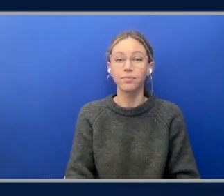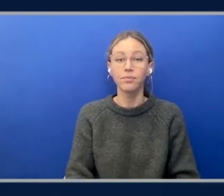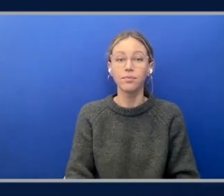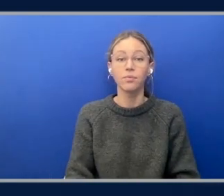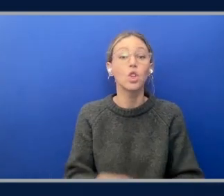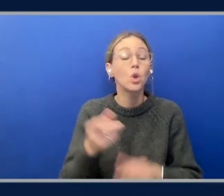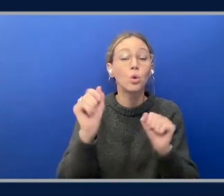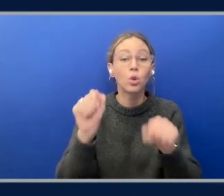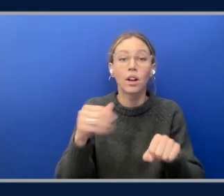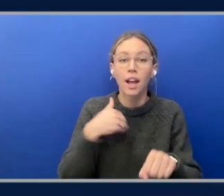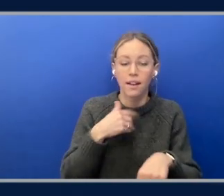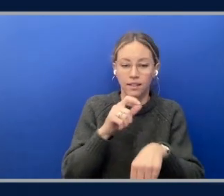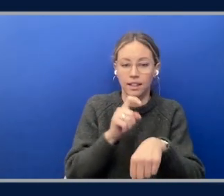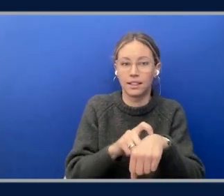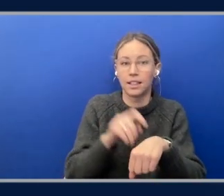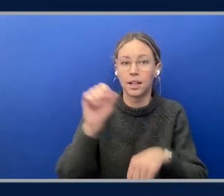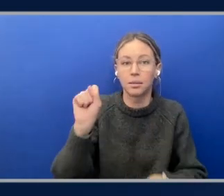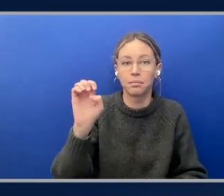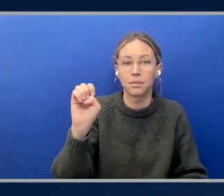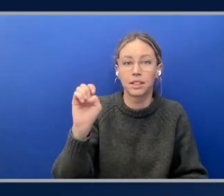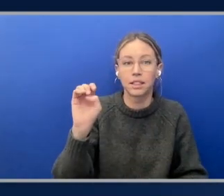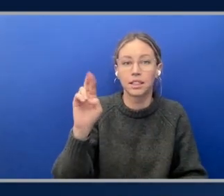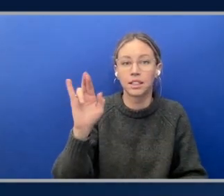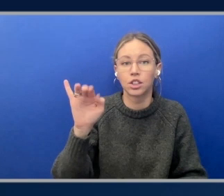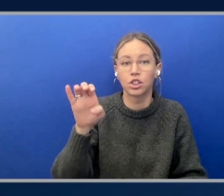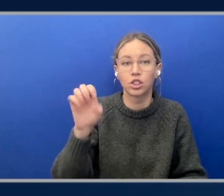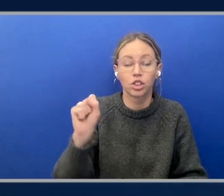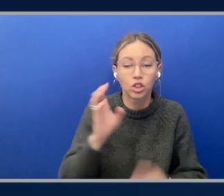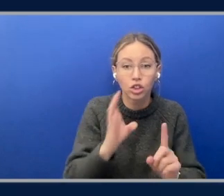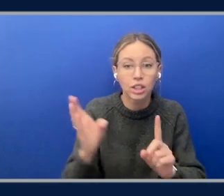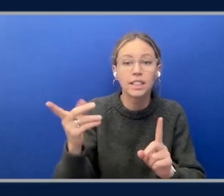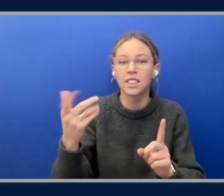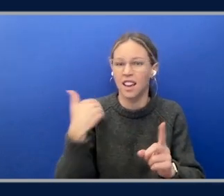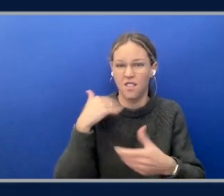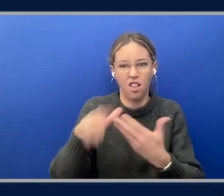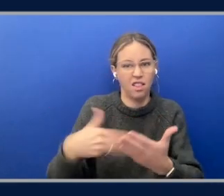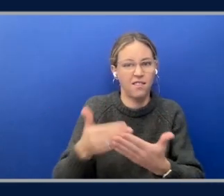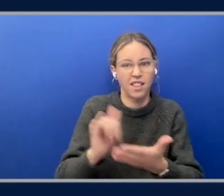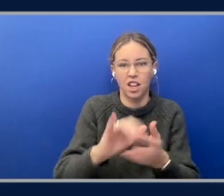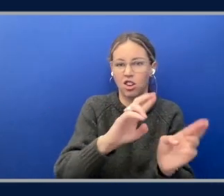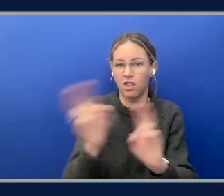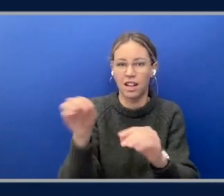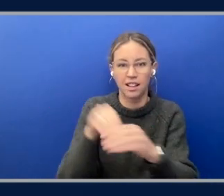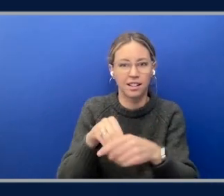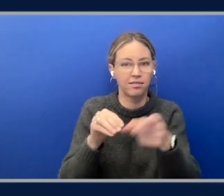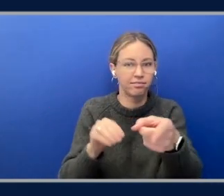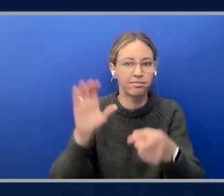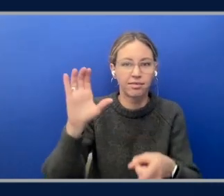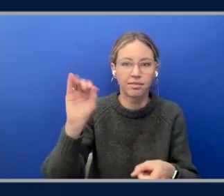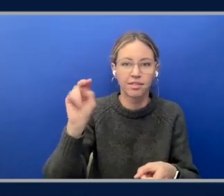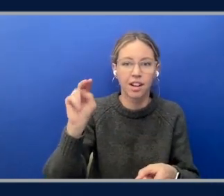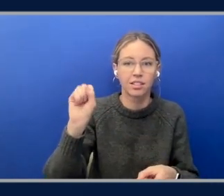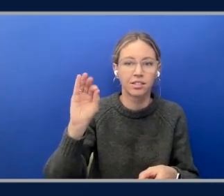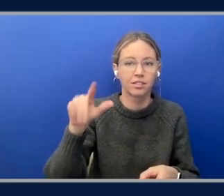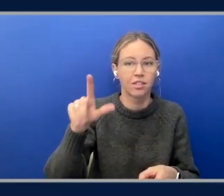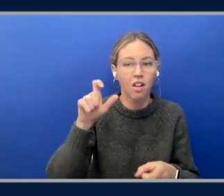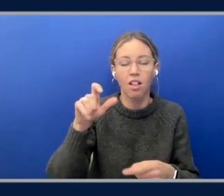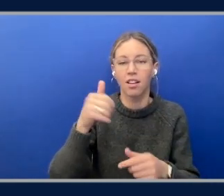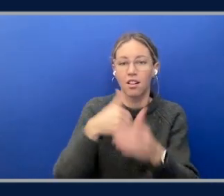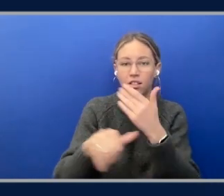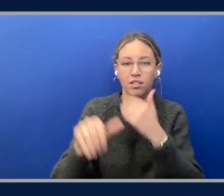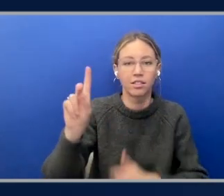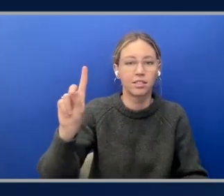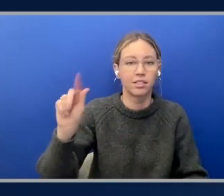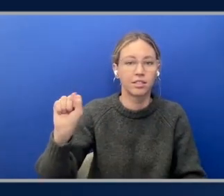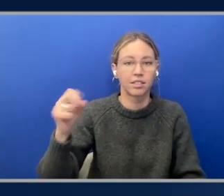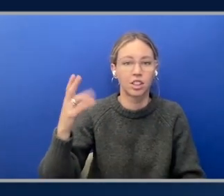time series and different things like that. Yeah. So you've got that right there built into the console and dashboard. So one more thing. So let's check